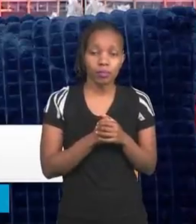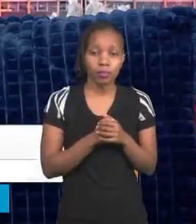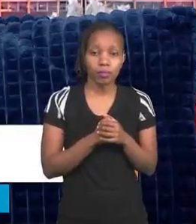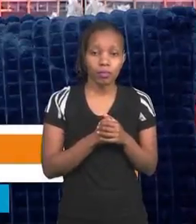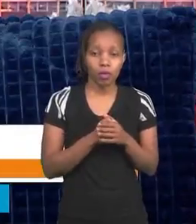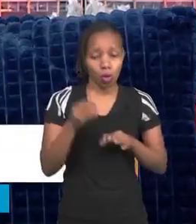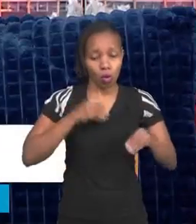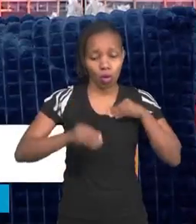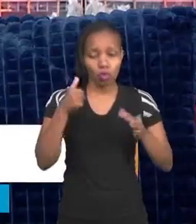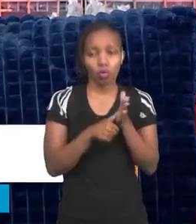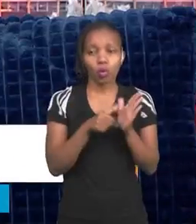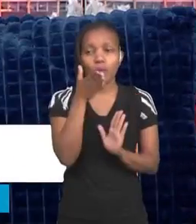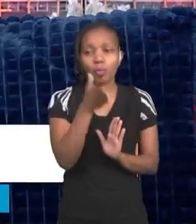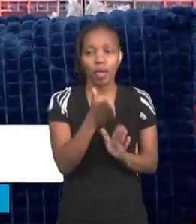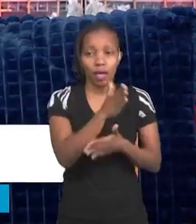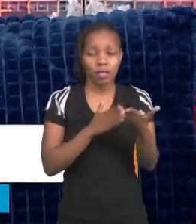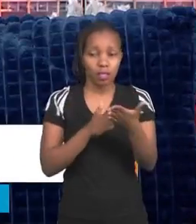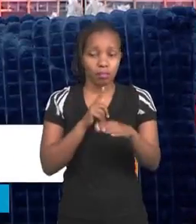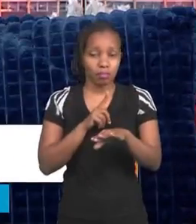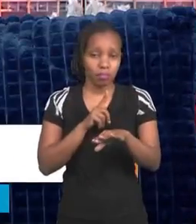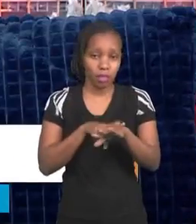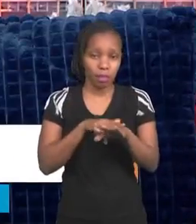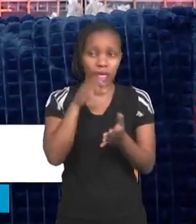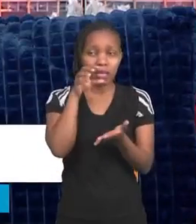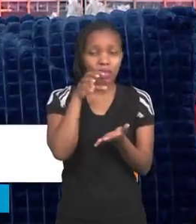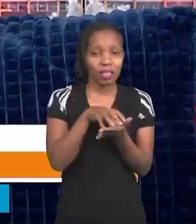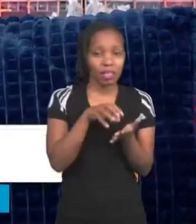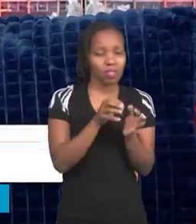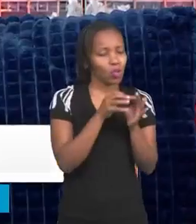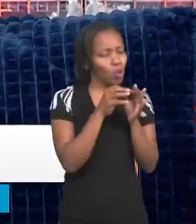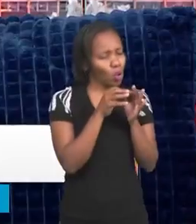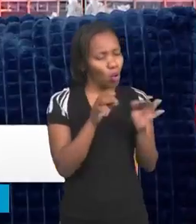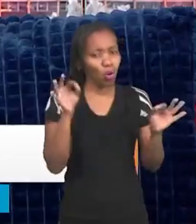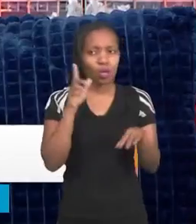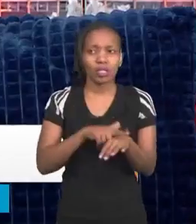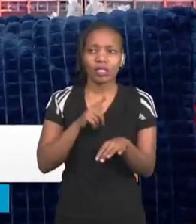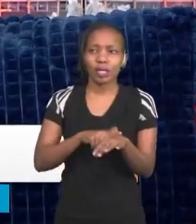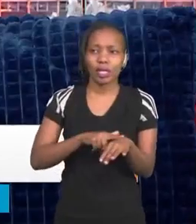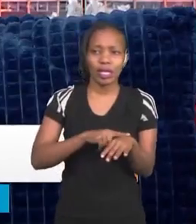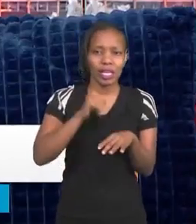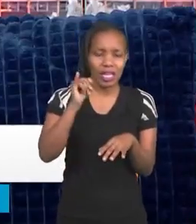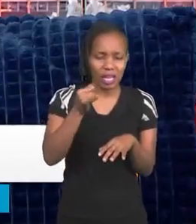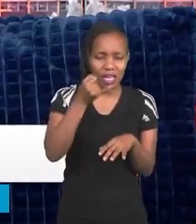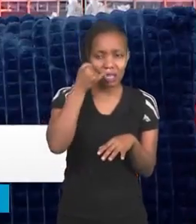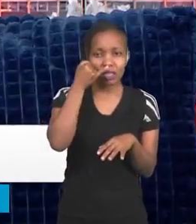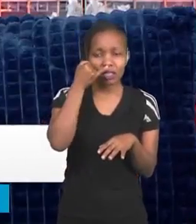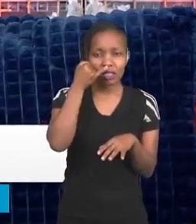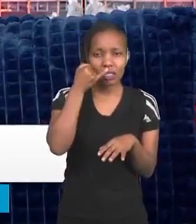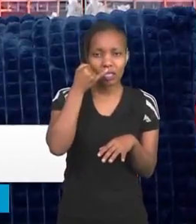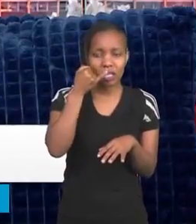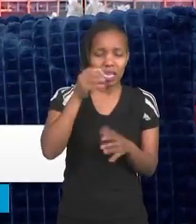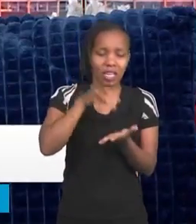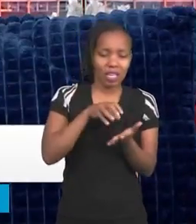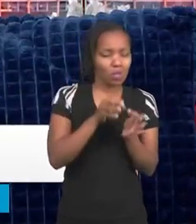corruption are also there. So sometimes you may find that the case is done in such a way that, first of all, it drags for so long. Yeah.